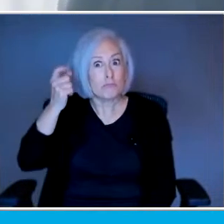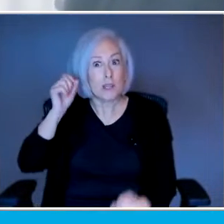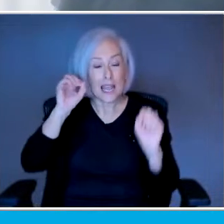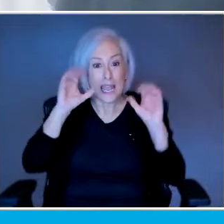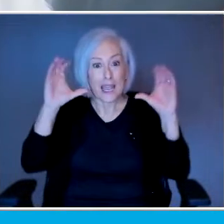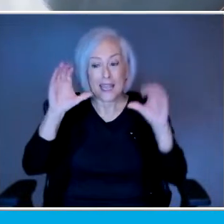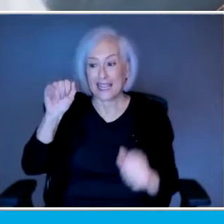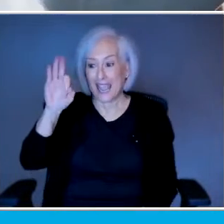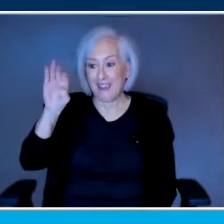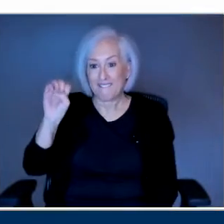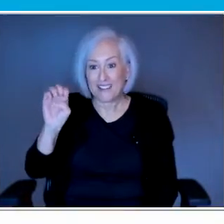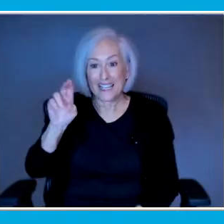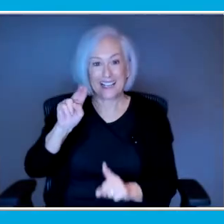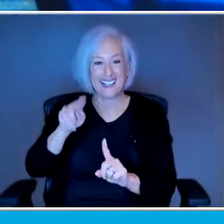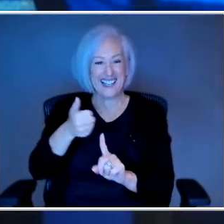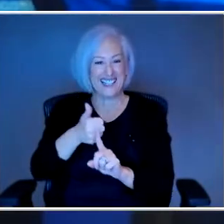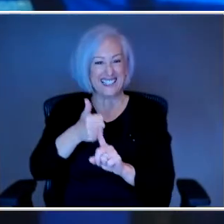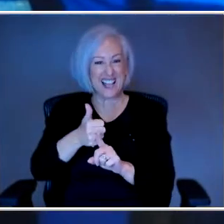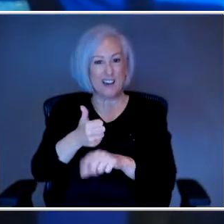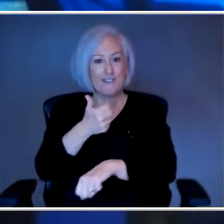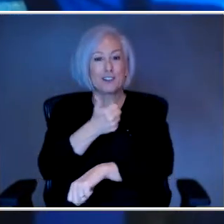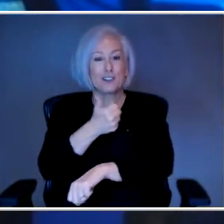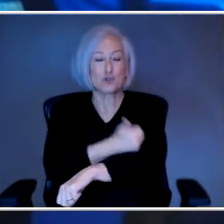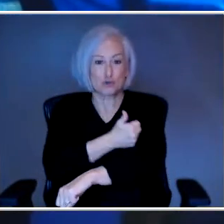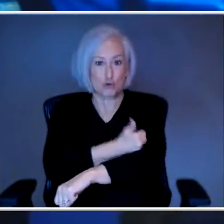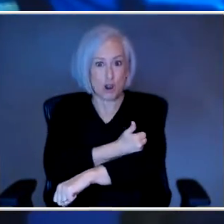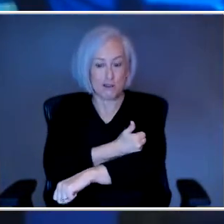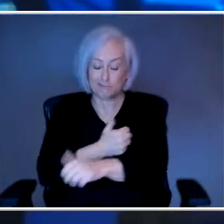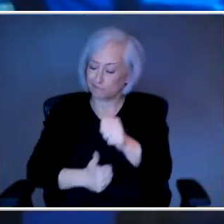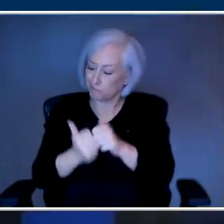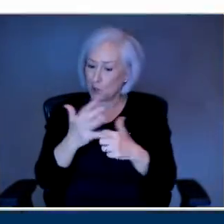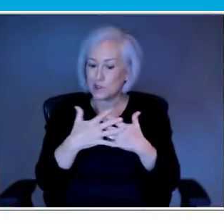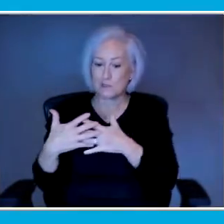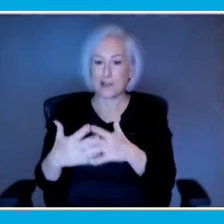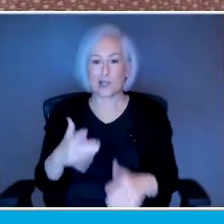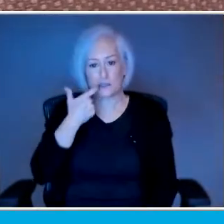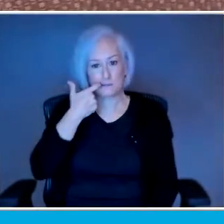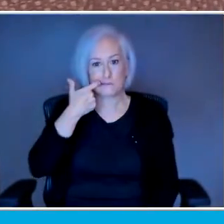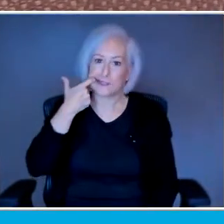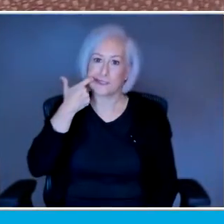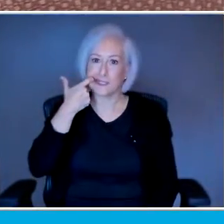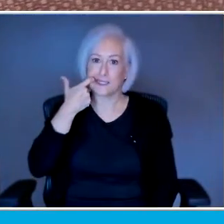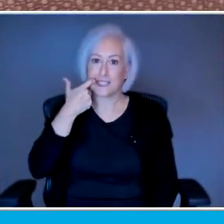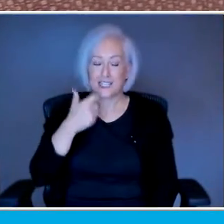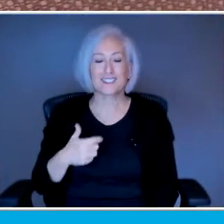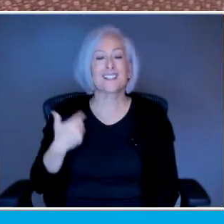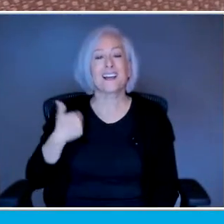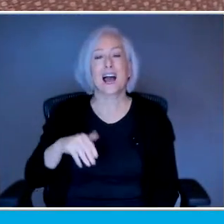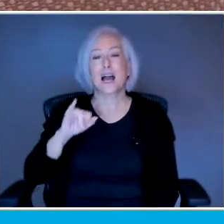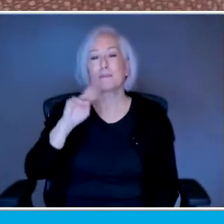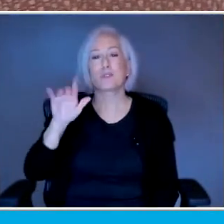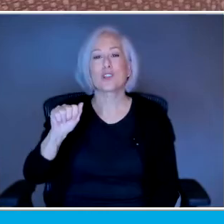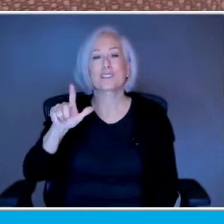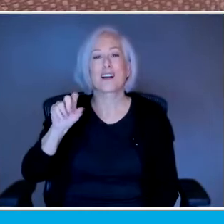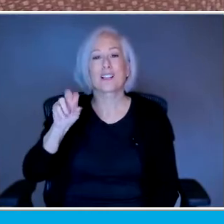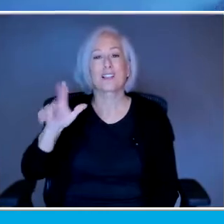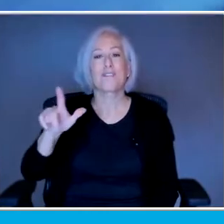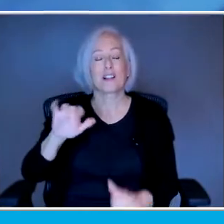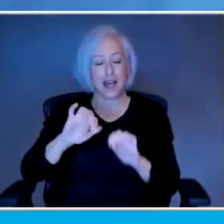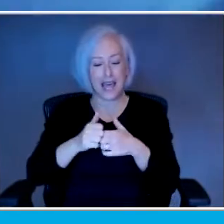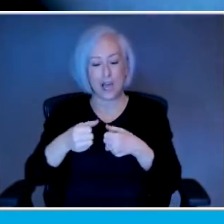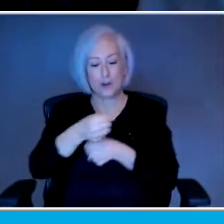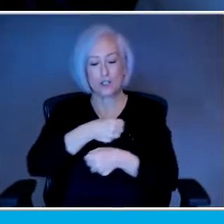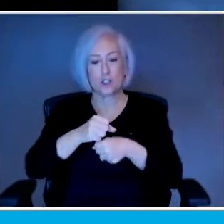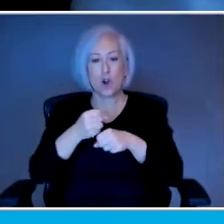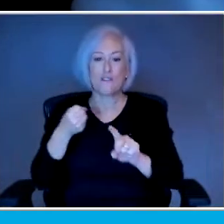most Americans are addicted. I'm Jessica Lovell on the next Morning Medical Update. How does your coffee habit impact your gut, your heart, and